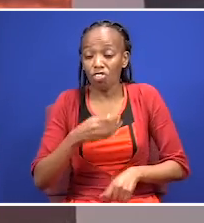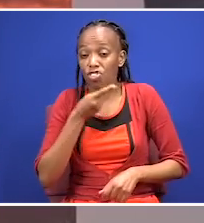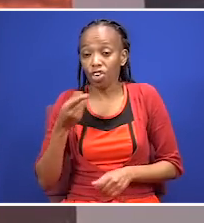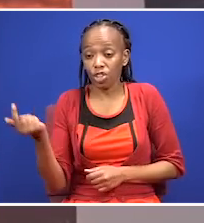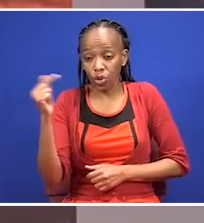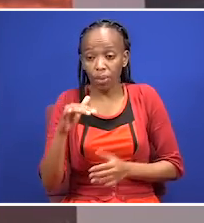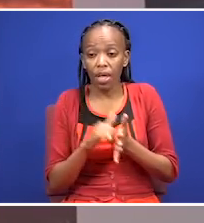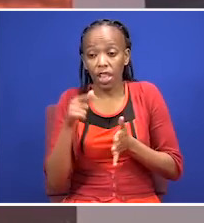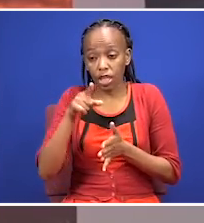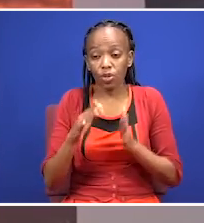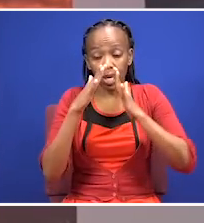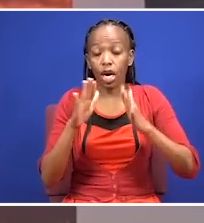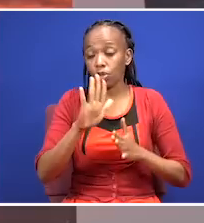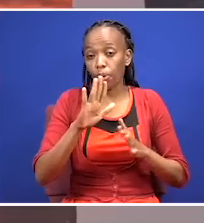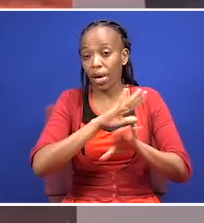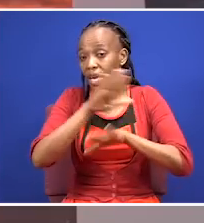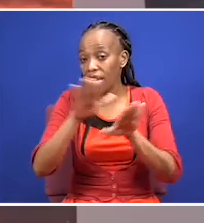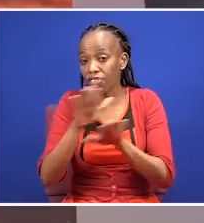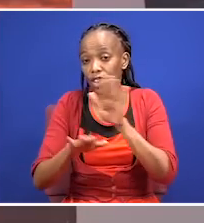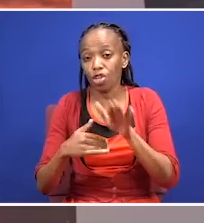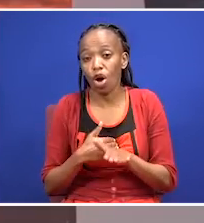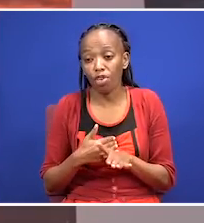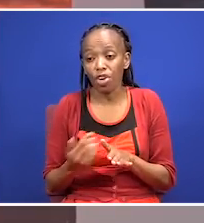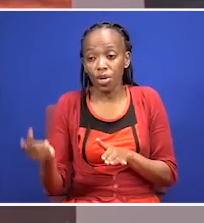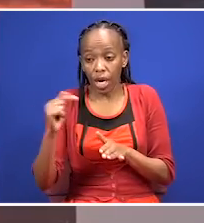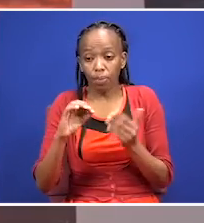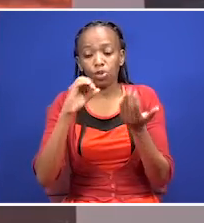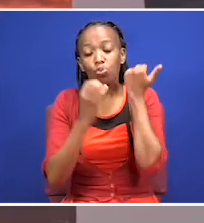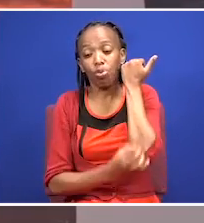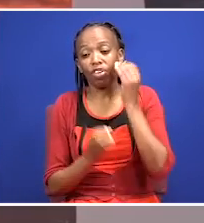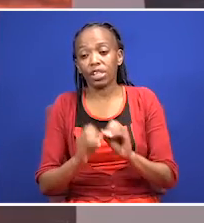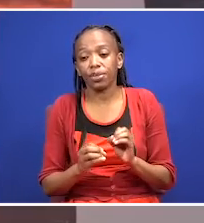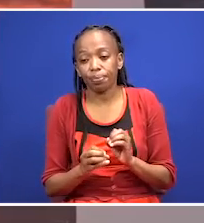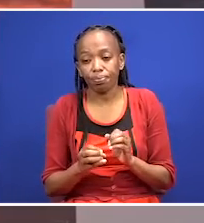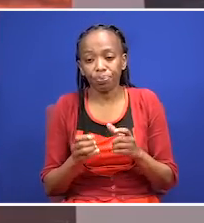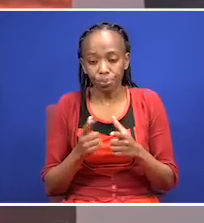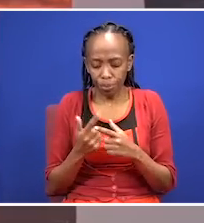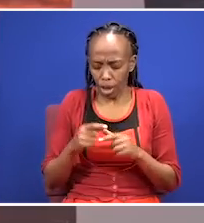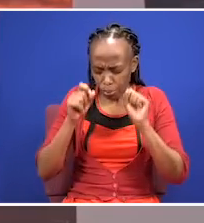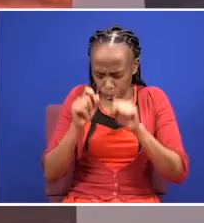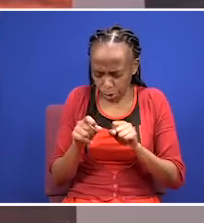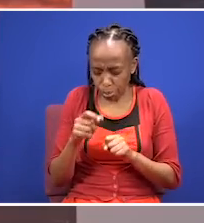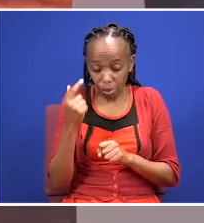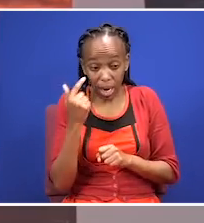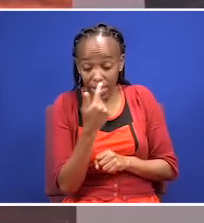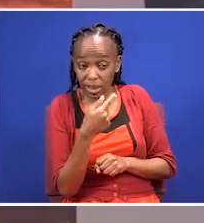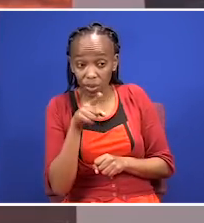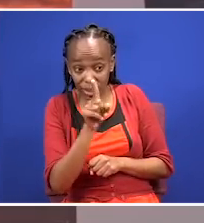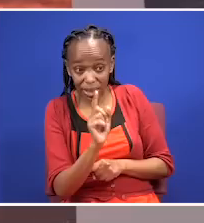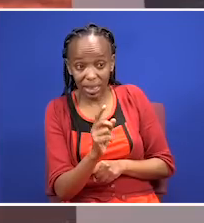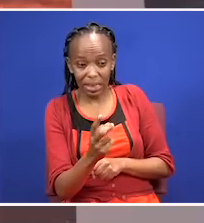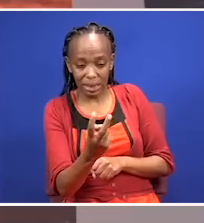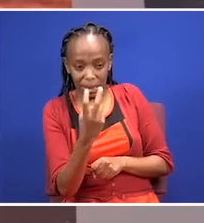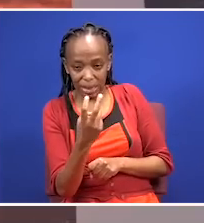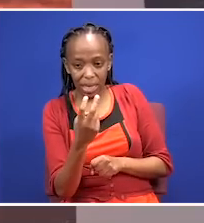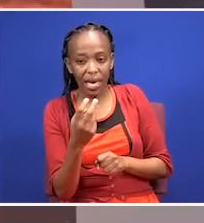that you and your household and all that you have do not come to poverty and now your eyes see and the